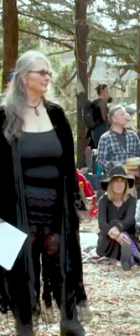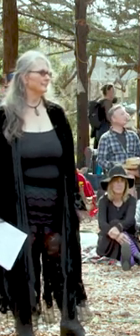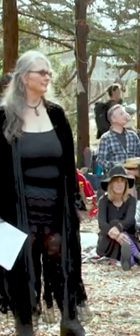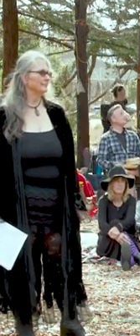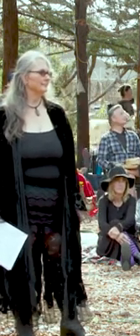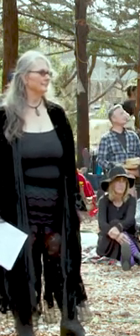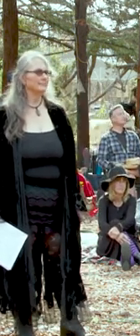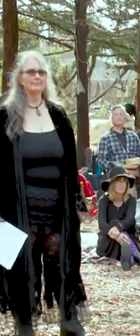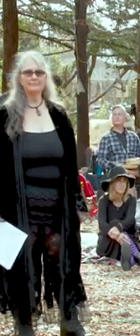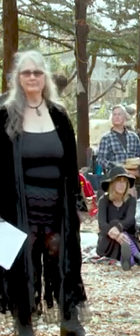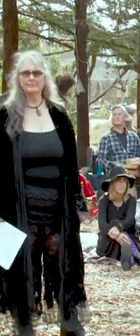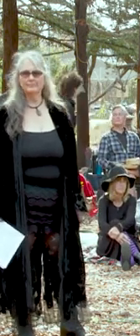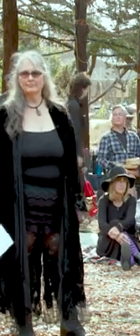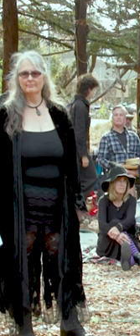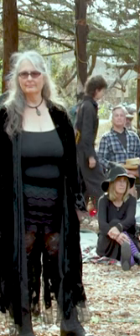Barbara Wiggins,